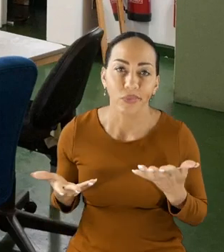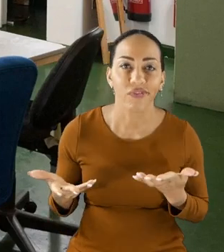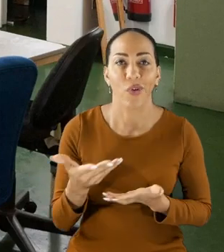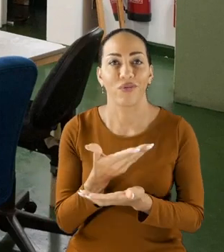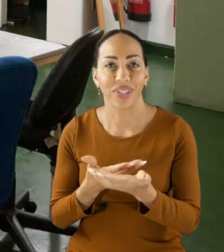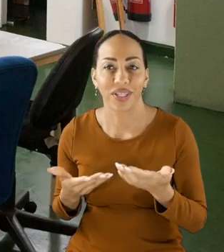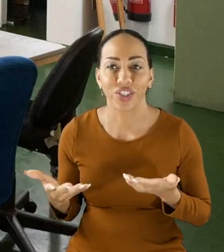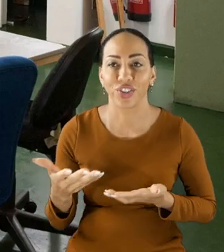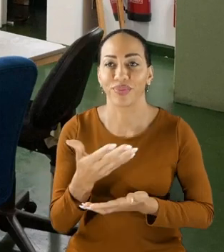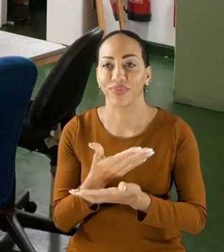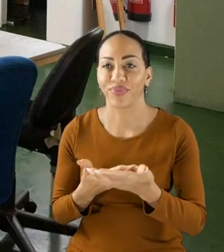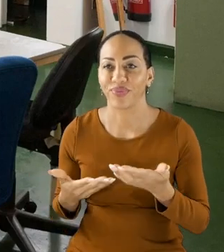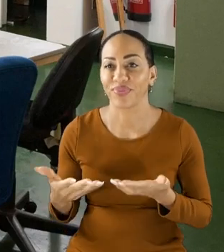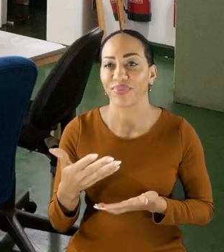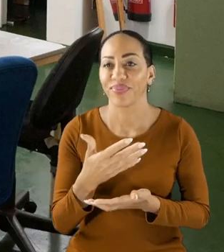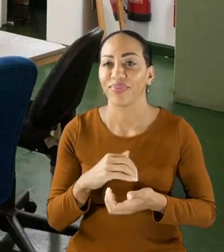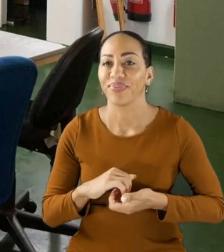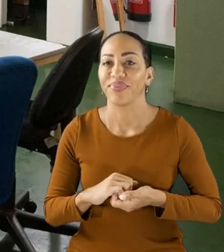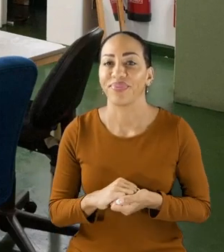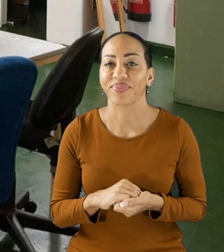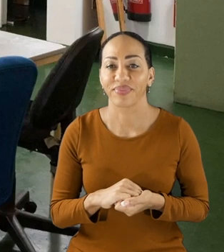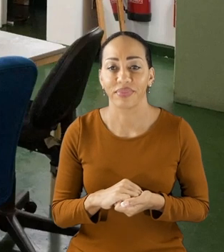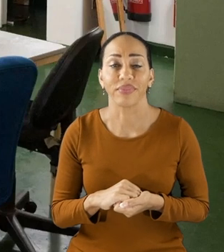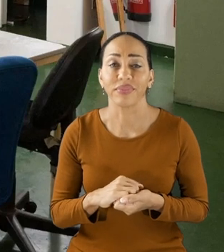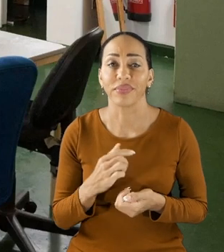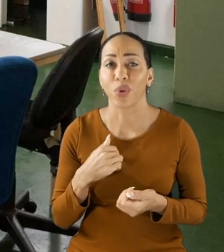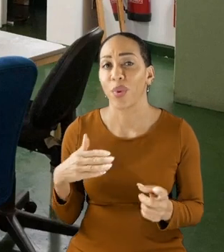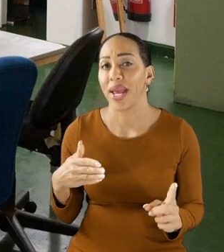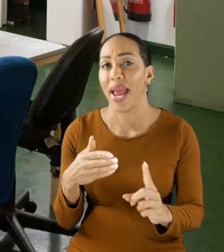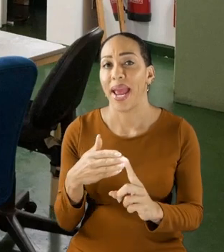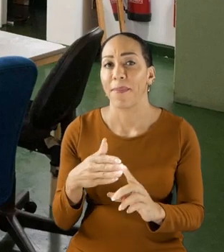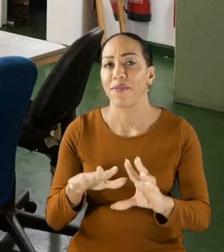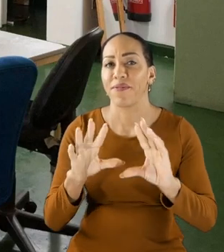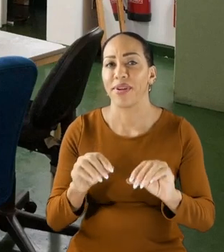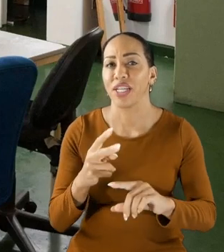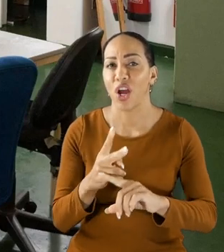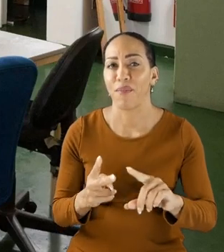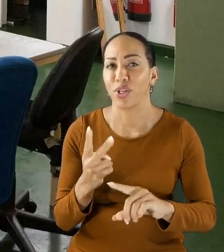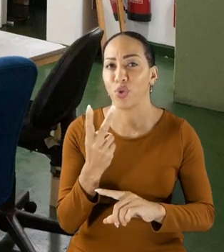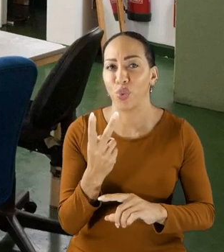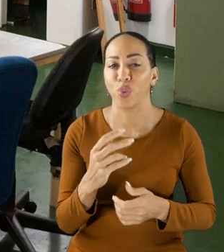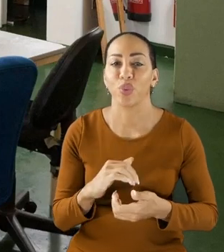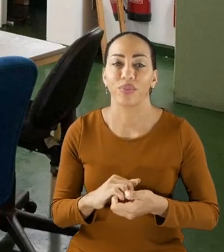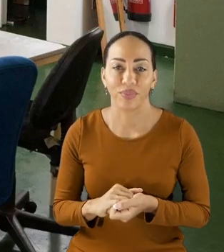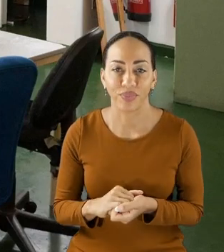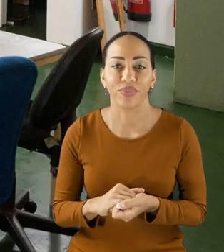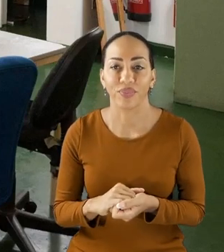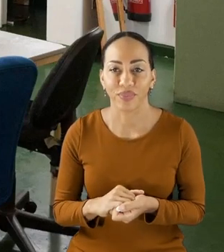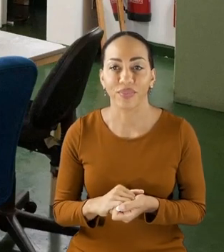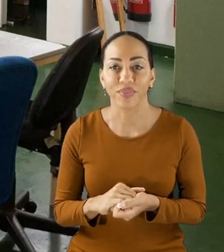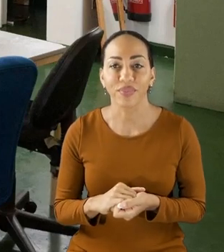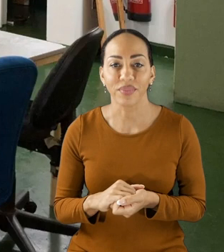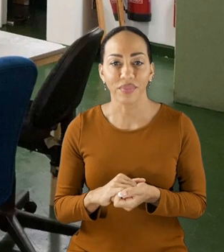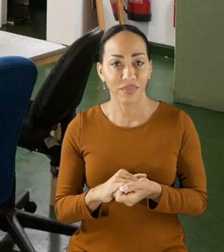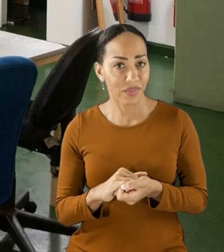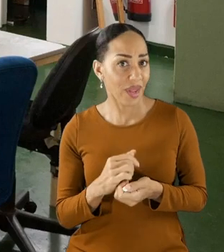get on to the next bit and have some conversation. I know that we're planning to finish at 2:30. I